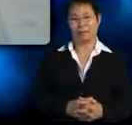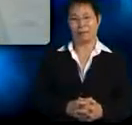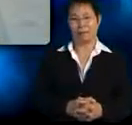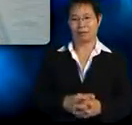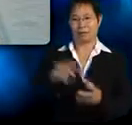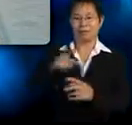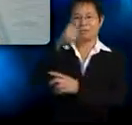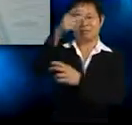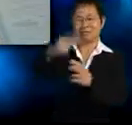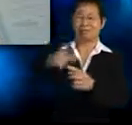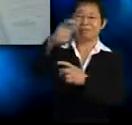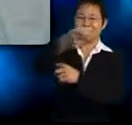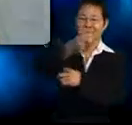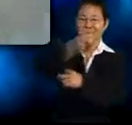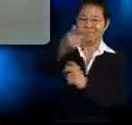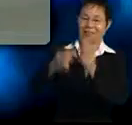retort stand,